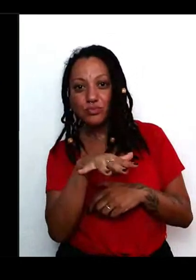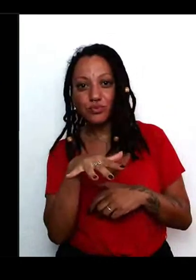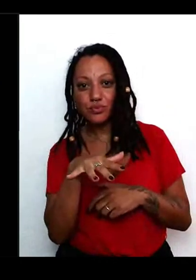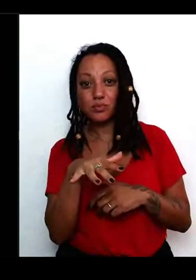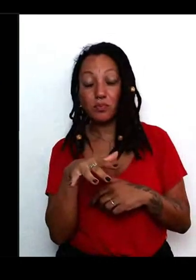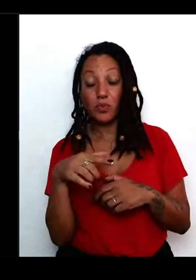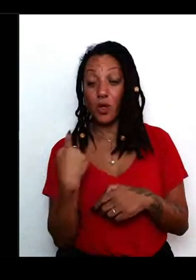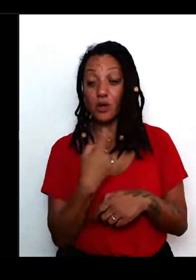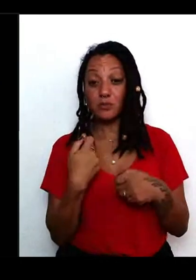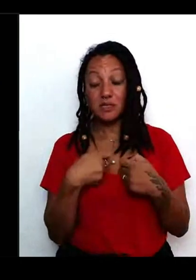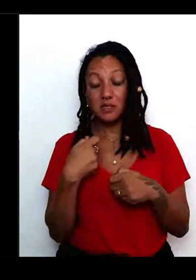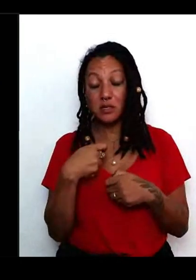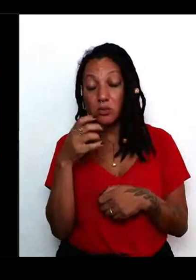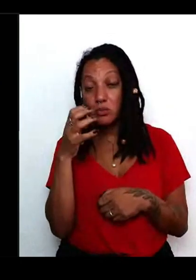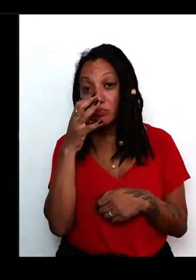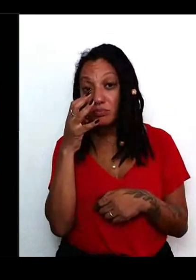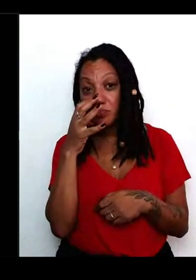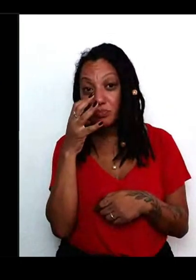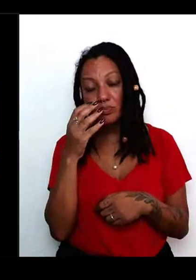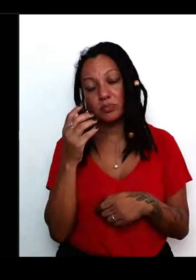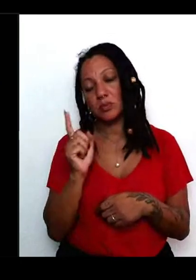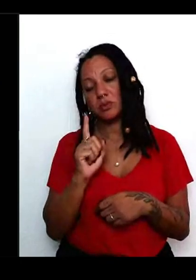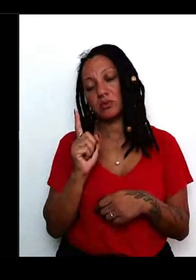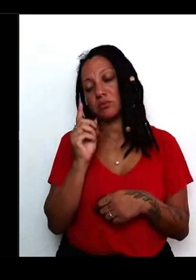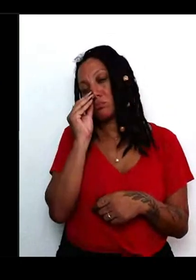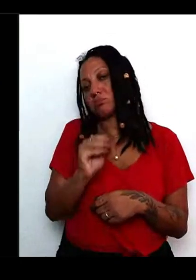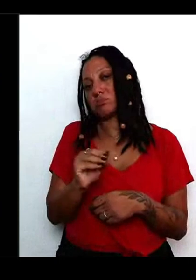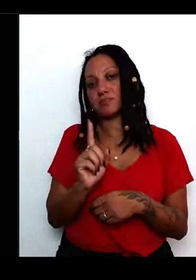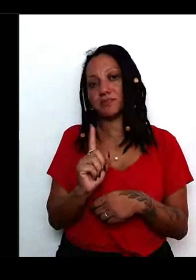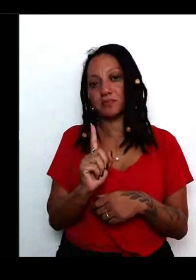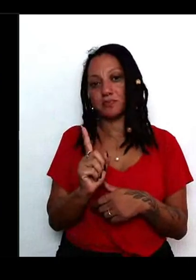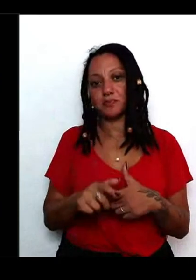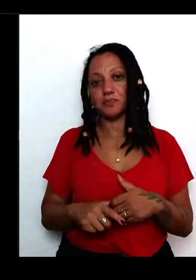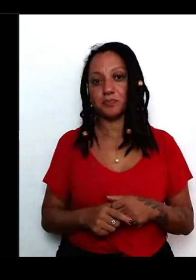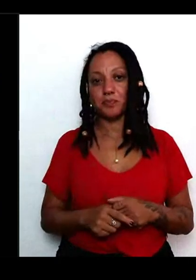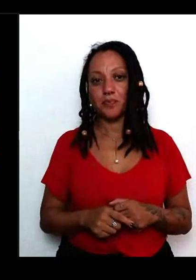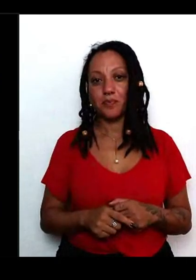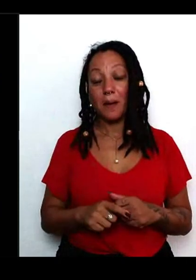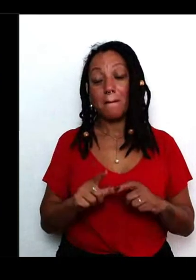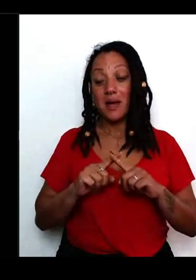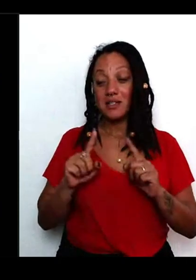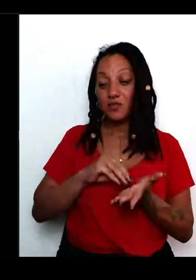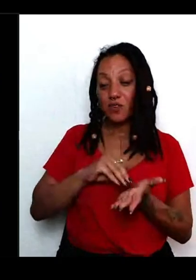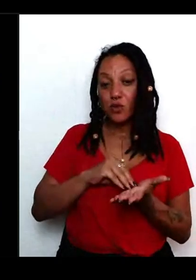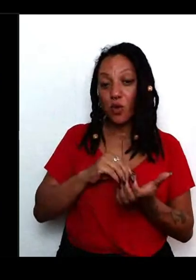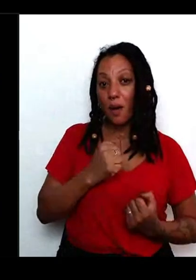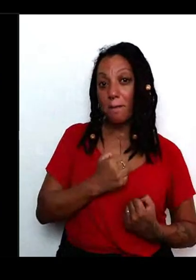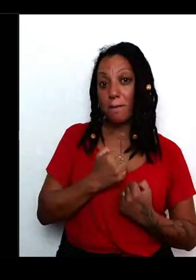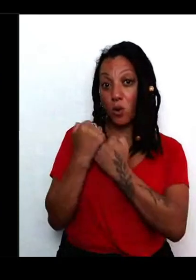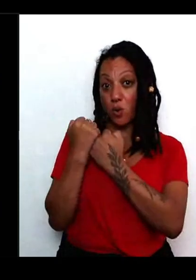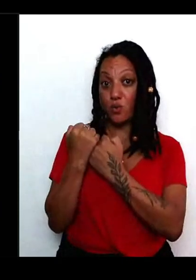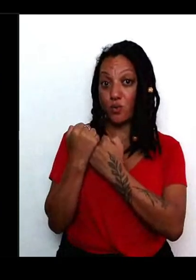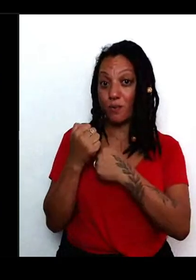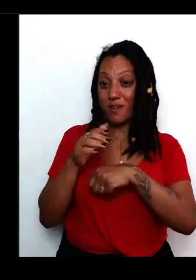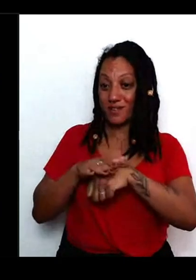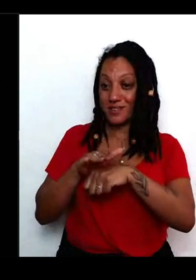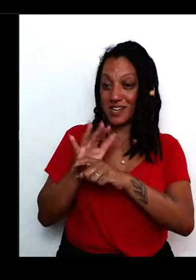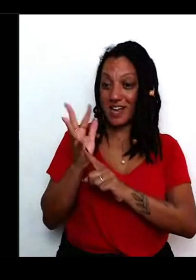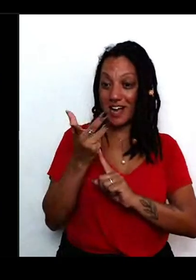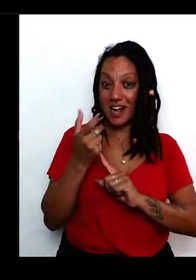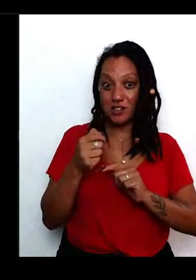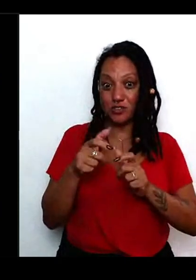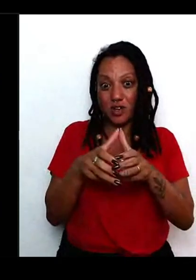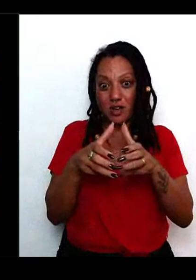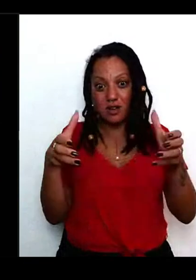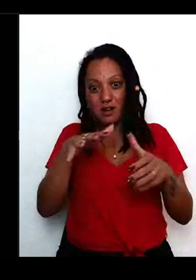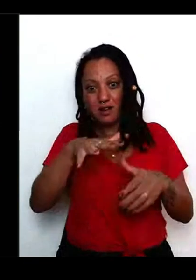doing more pieces like this and also I had apprenticed myself to a pyrotechnic company because I wanted